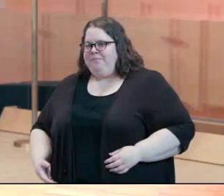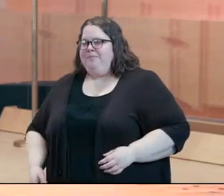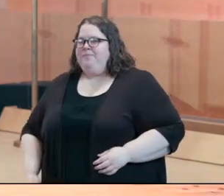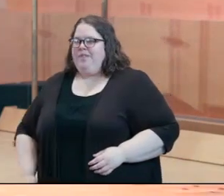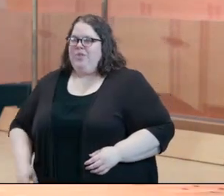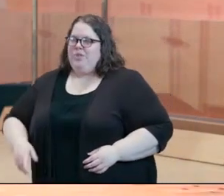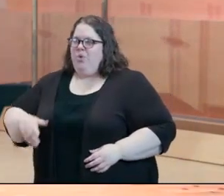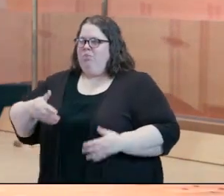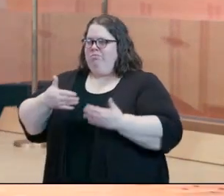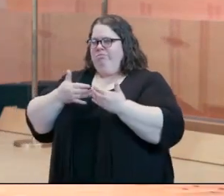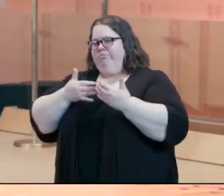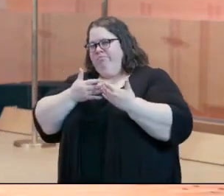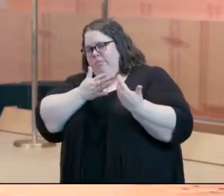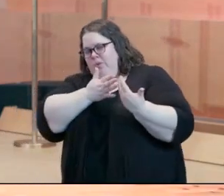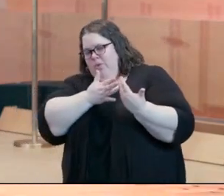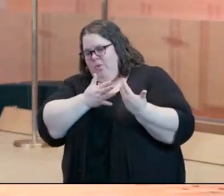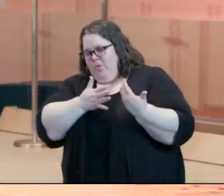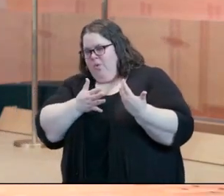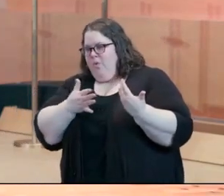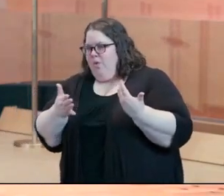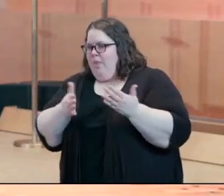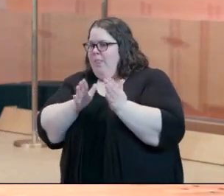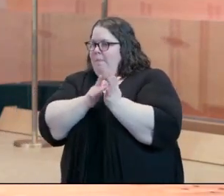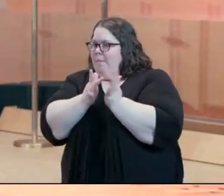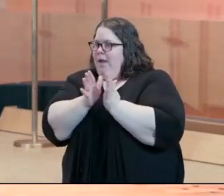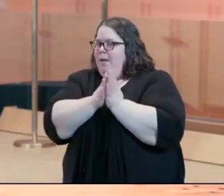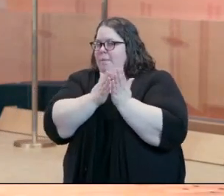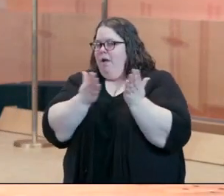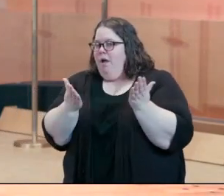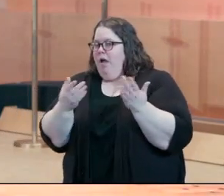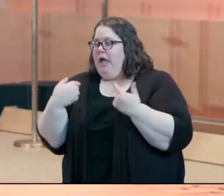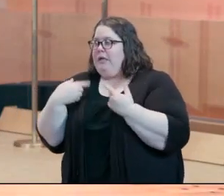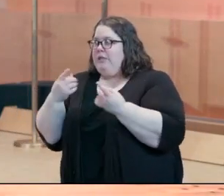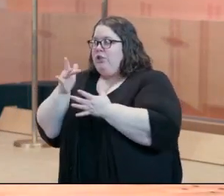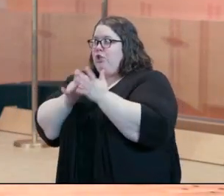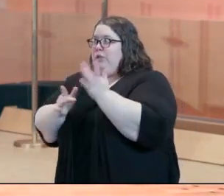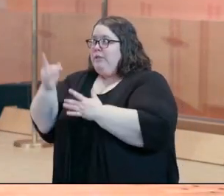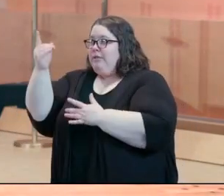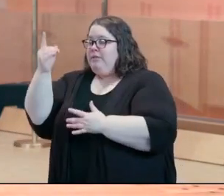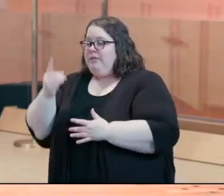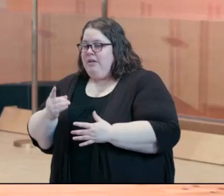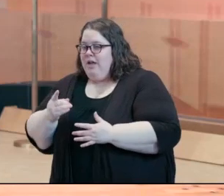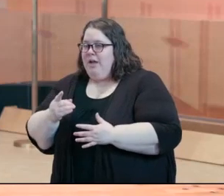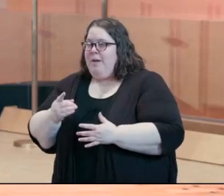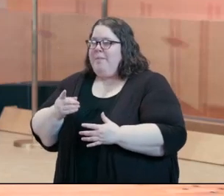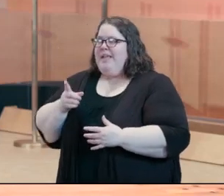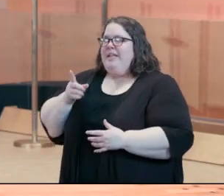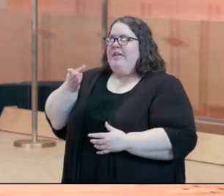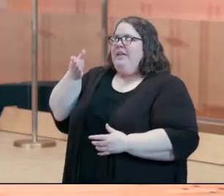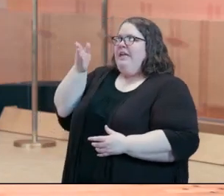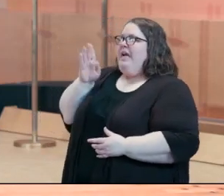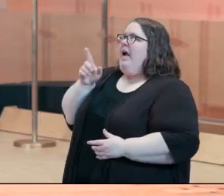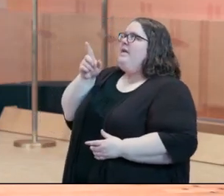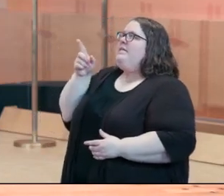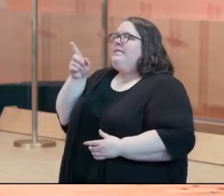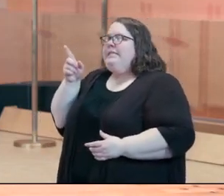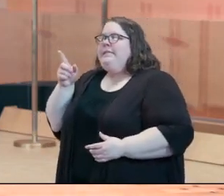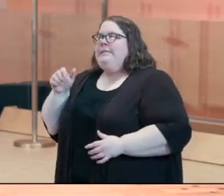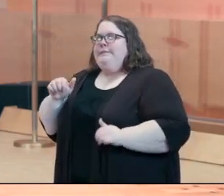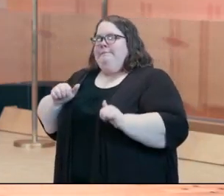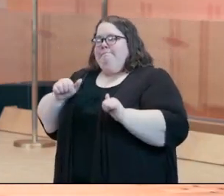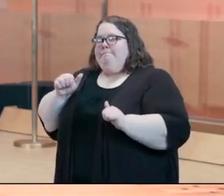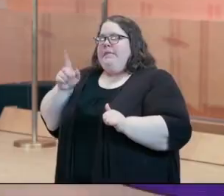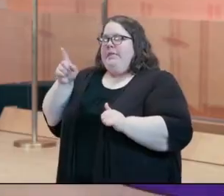the Old Testament all the way to Jesus, is this tension between God being just, between his